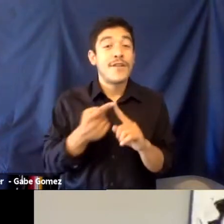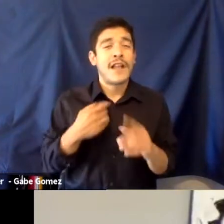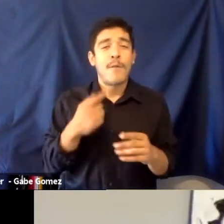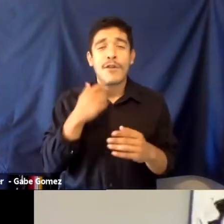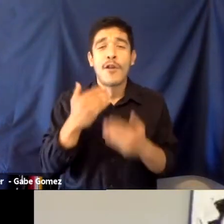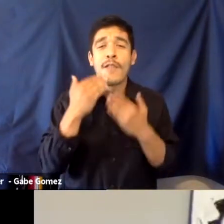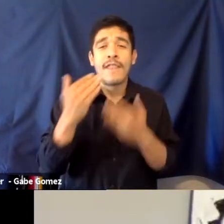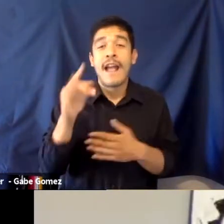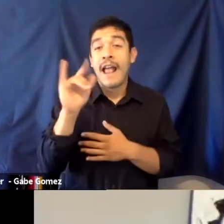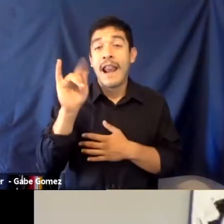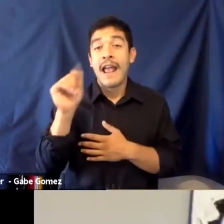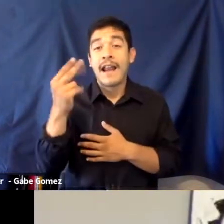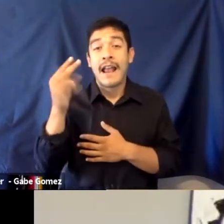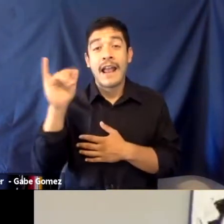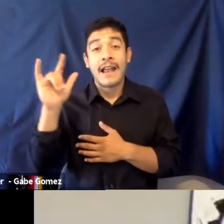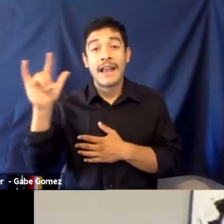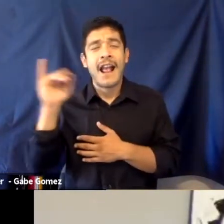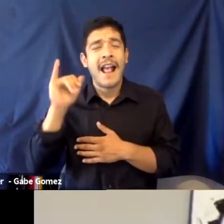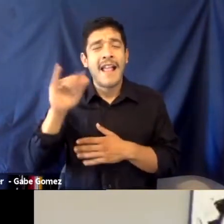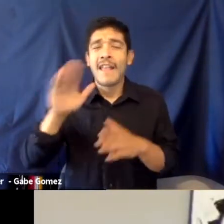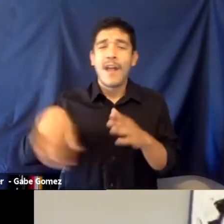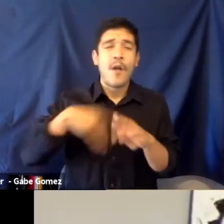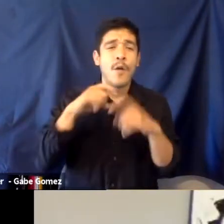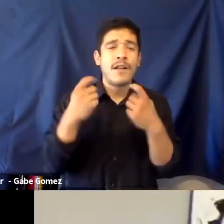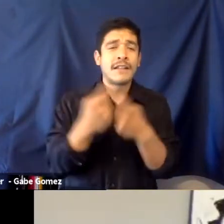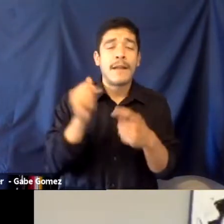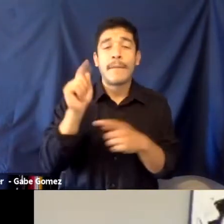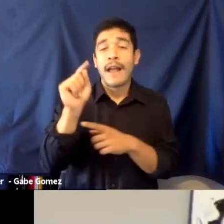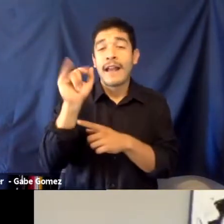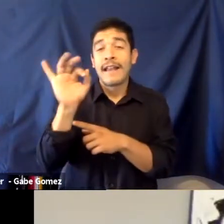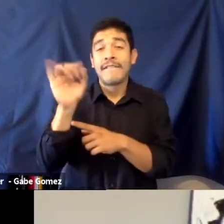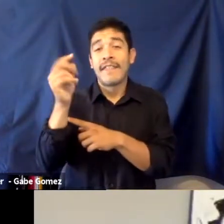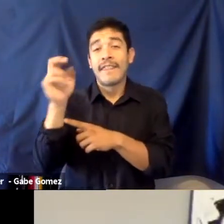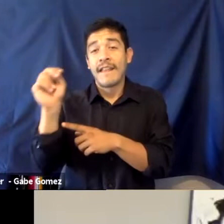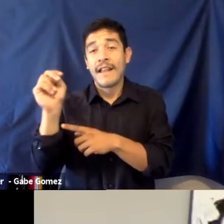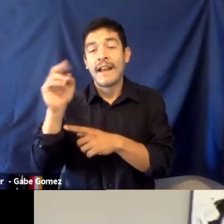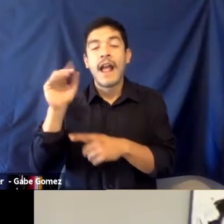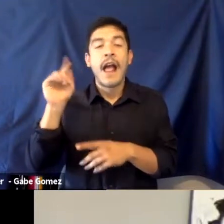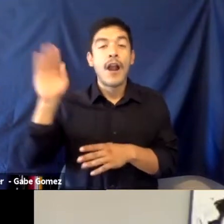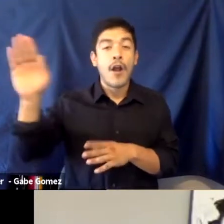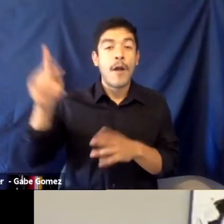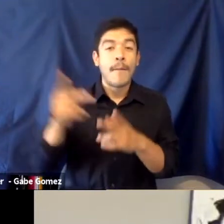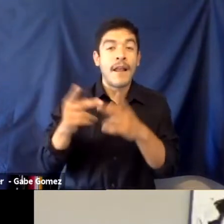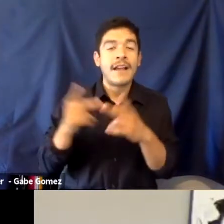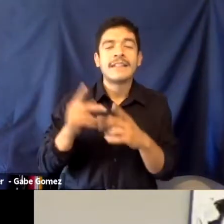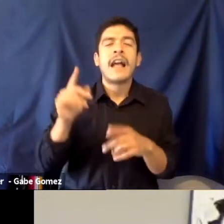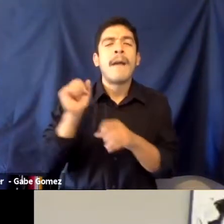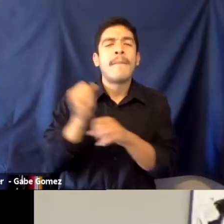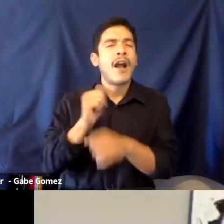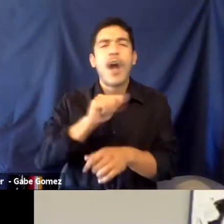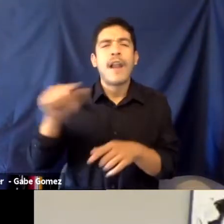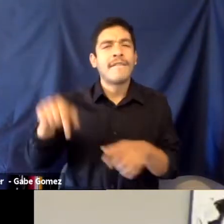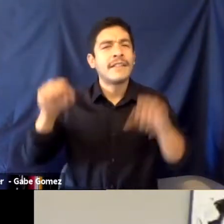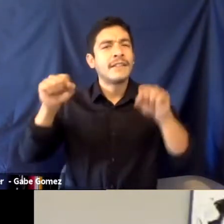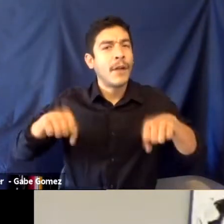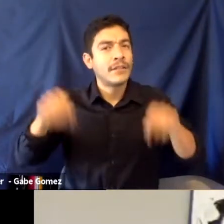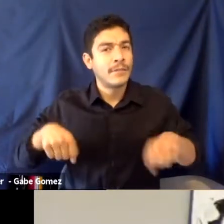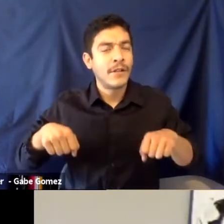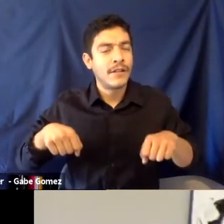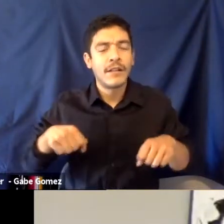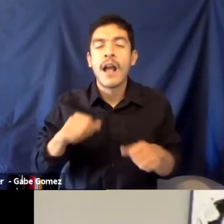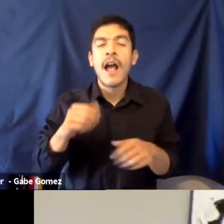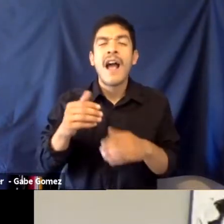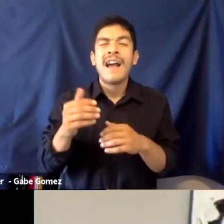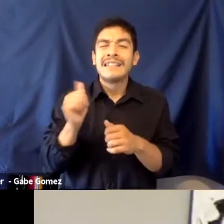Lyda Hill and the entire team at If Then and Lyda Hill Philanthropies for making all of this possible. So nearly 10 years